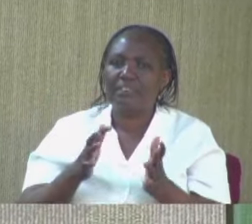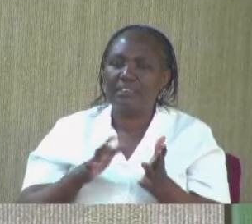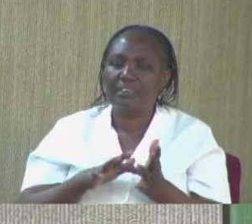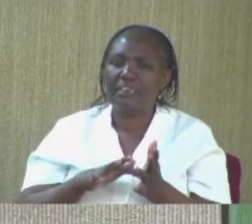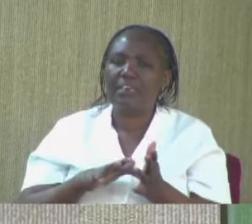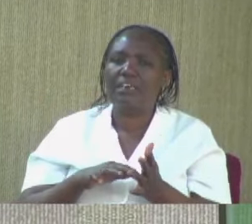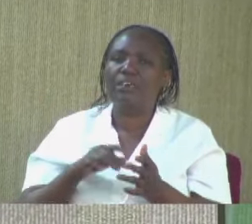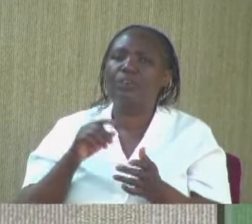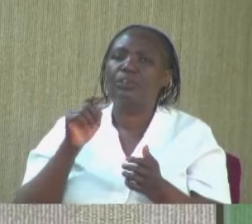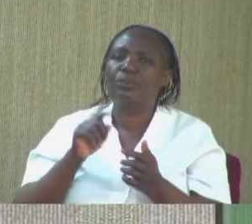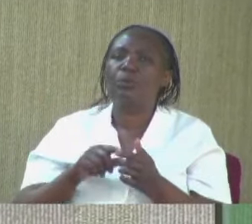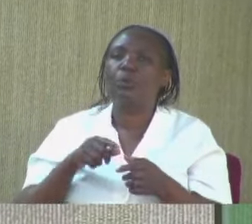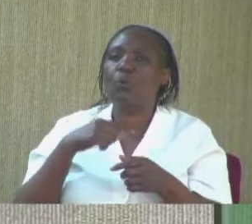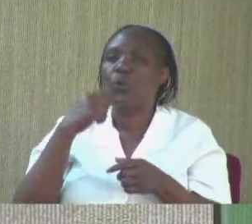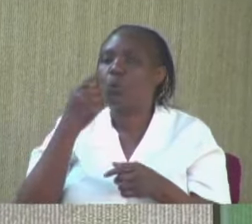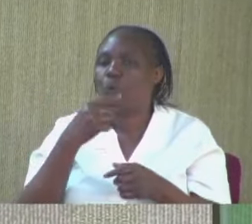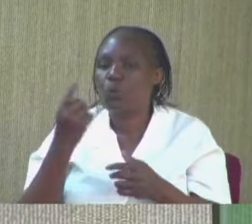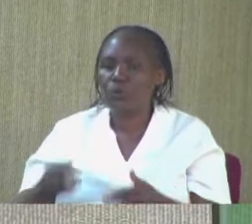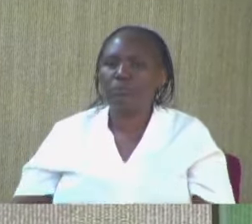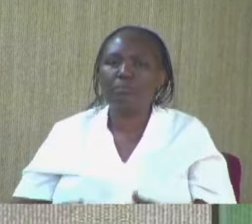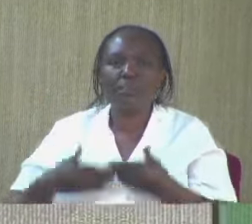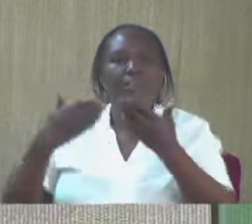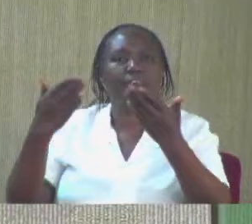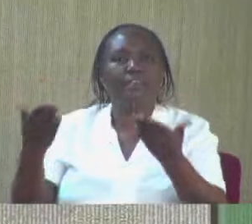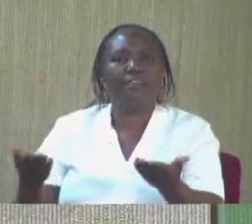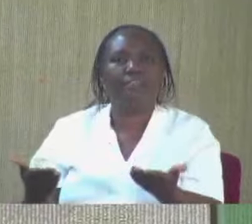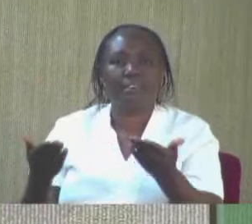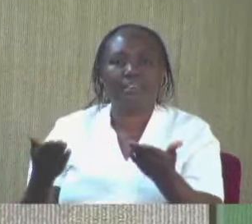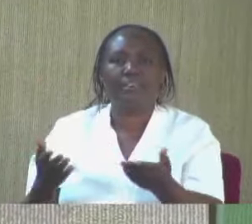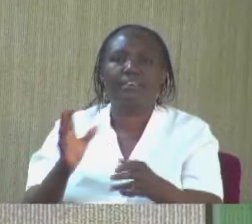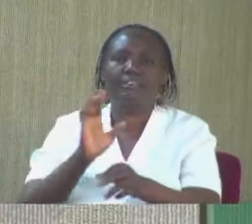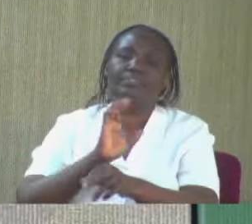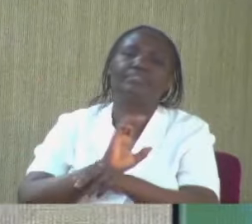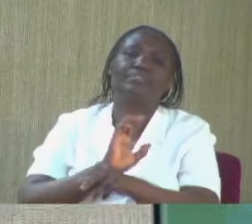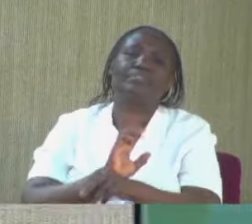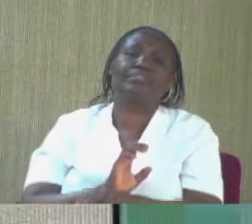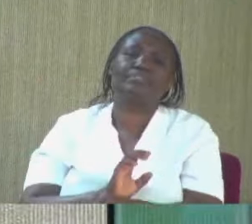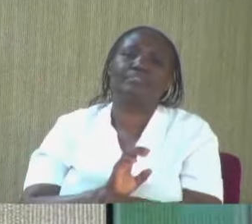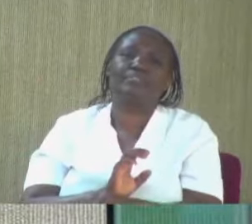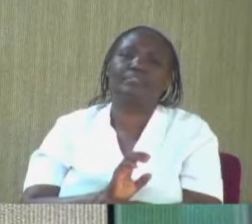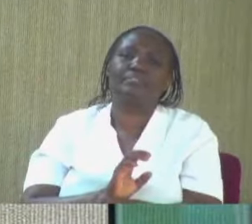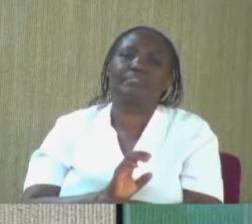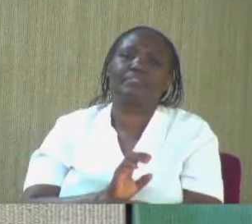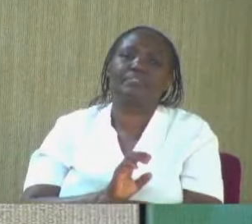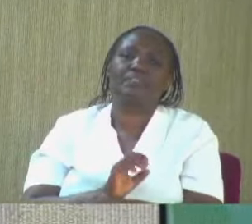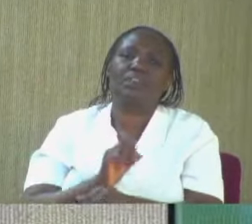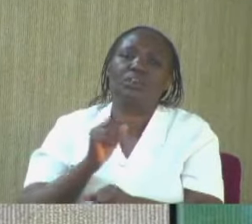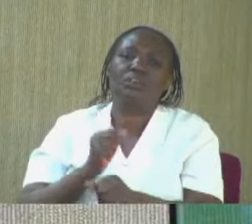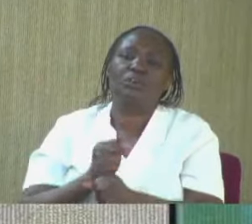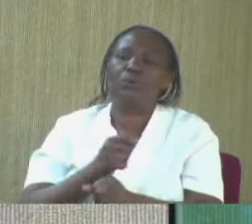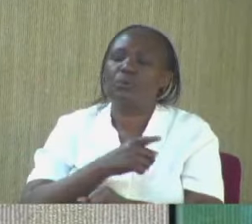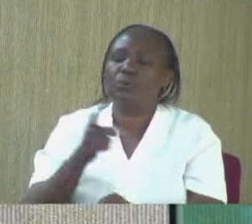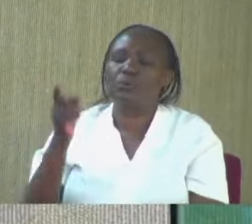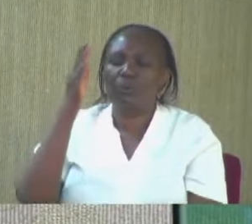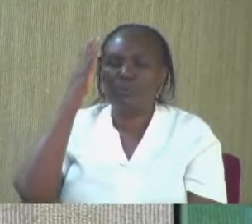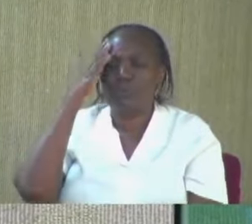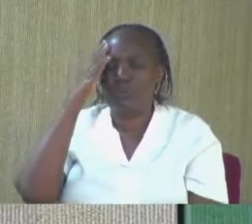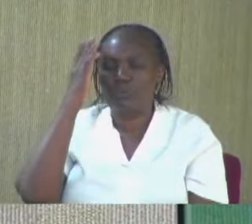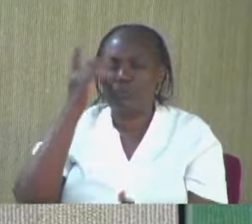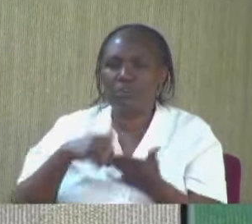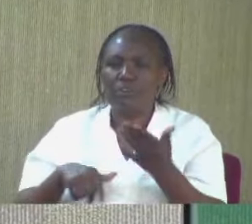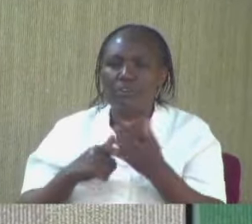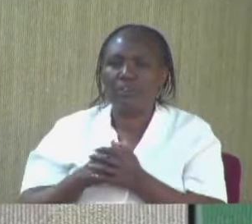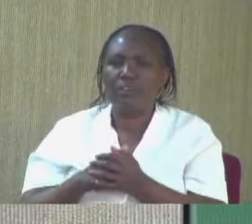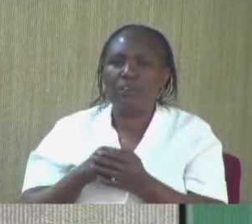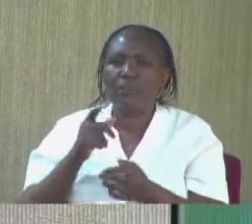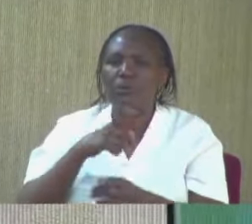to? Speak out. The church. Did you know that you cannot go to